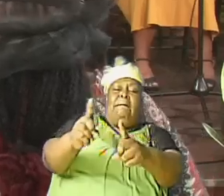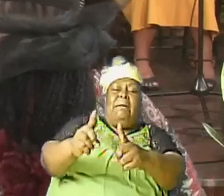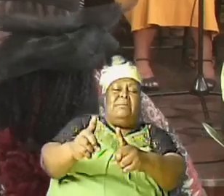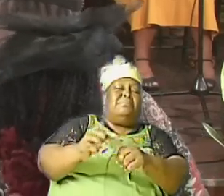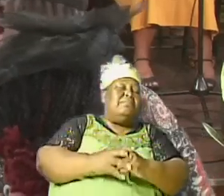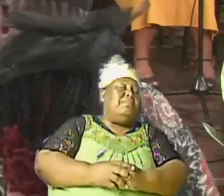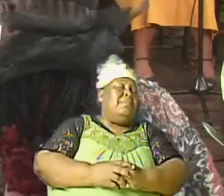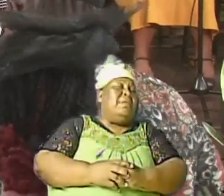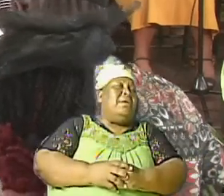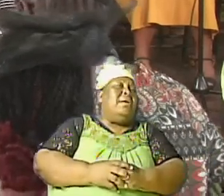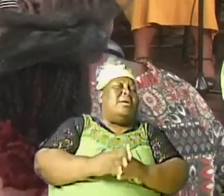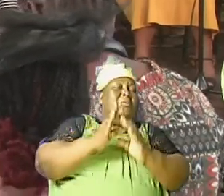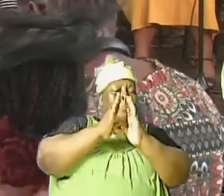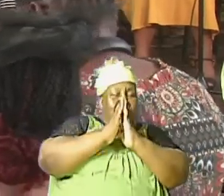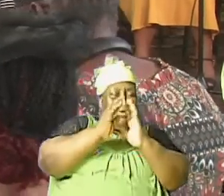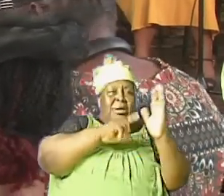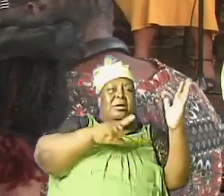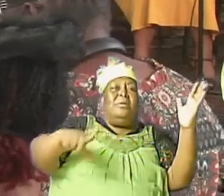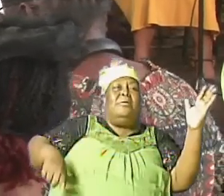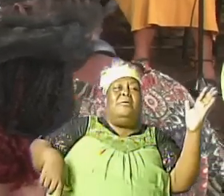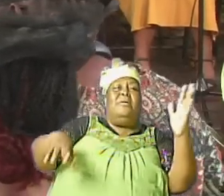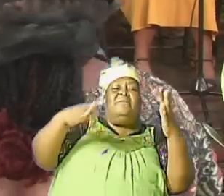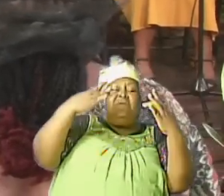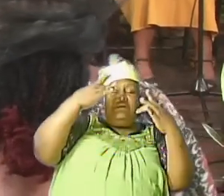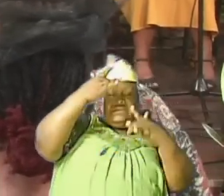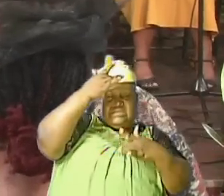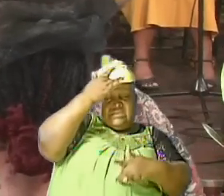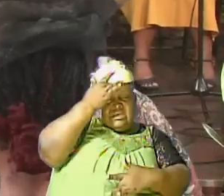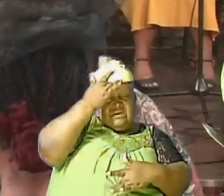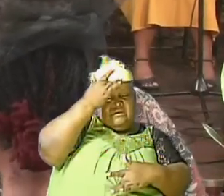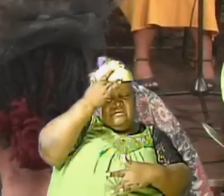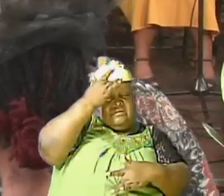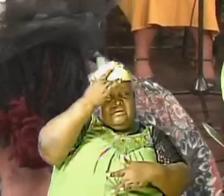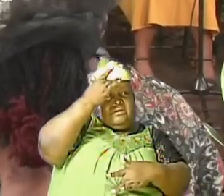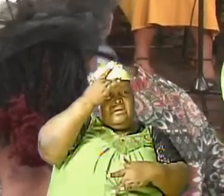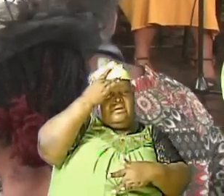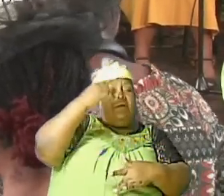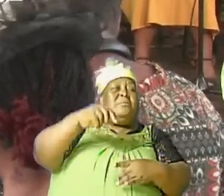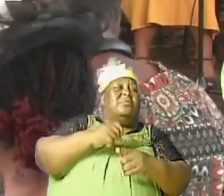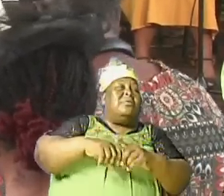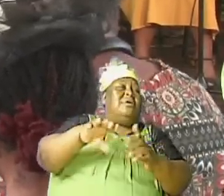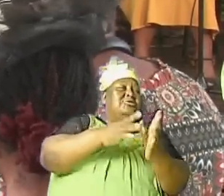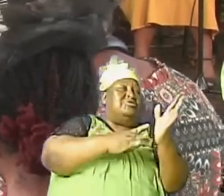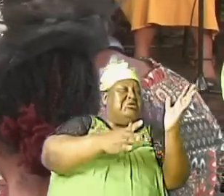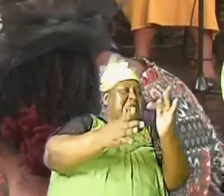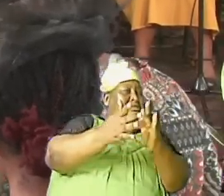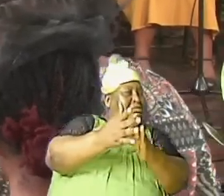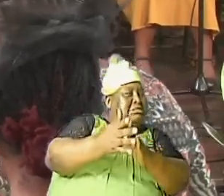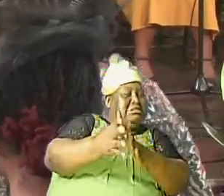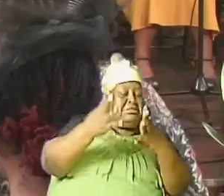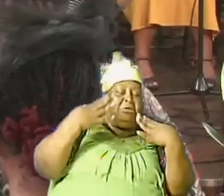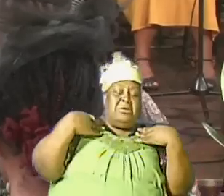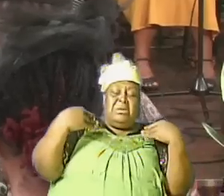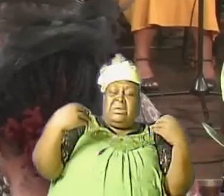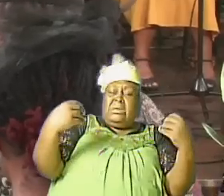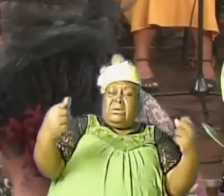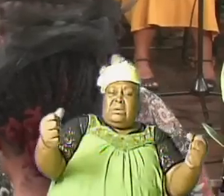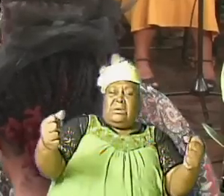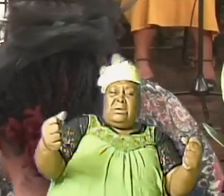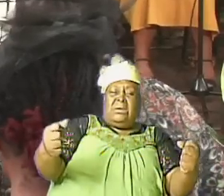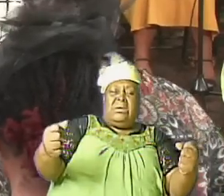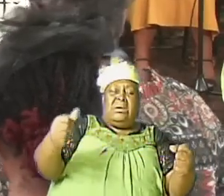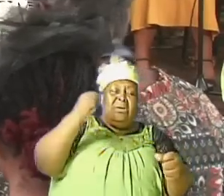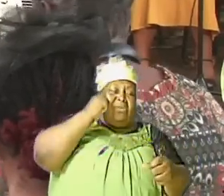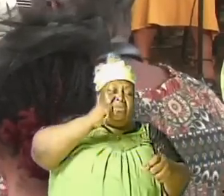Lord Jesus. We pray, Lord God, for the sick. Mighty God, Father God, we pray, oh God, that you will heal, Lord God, our